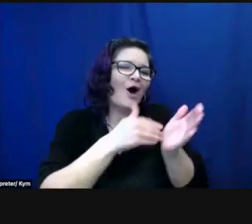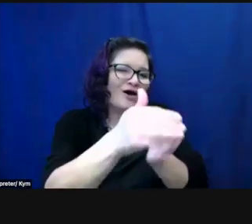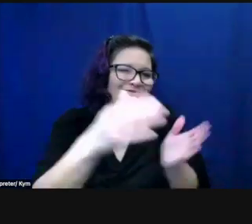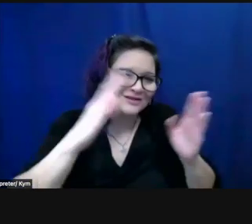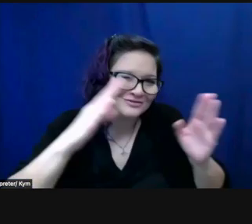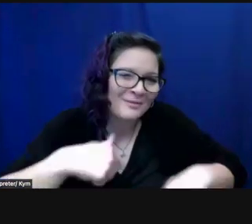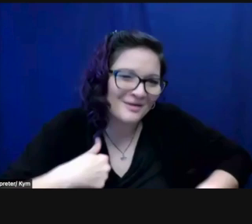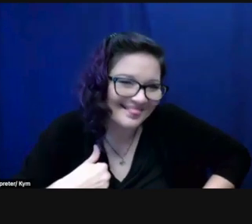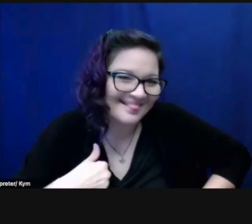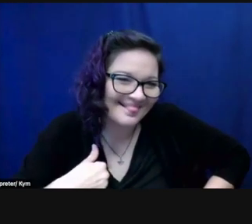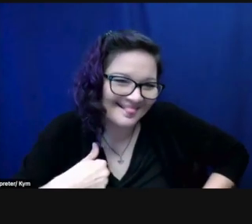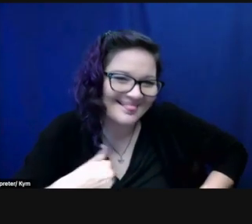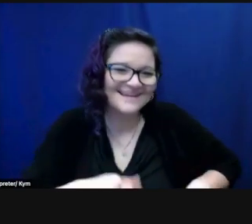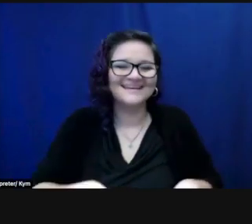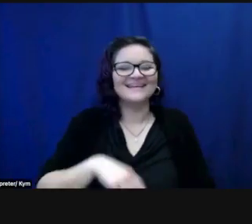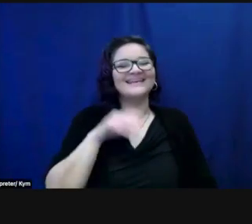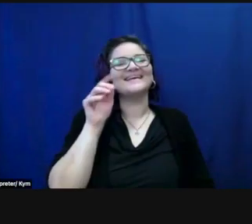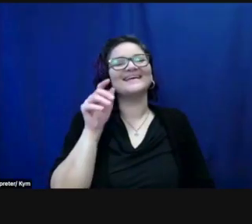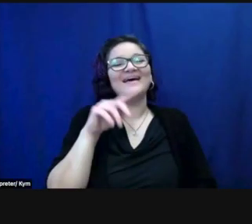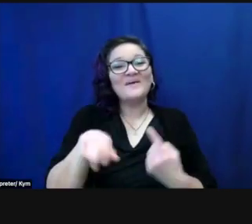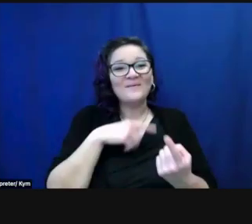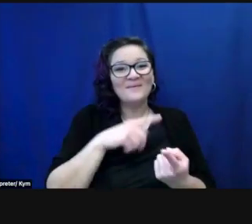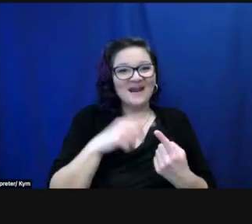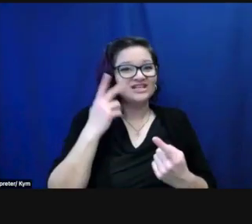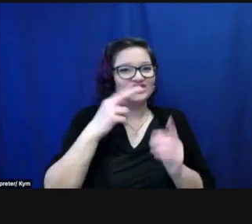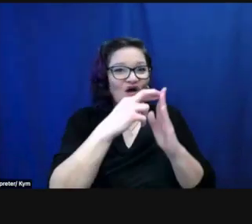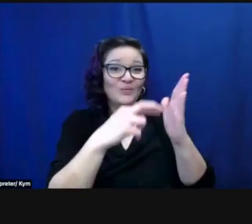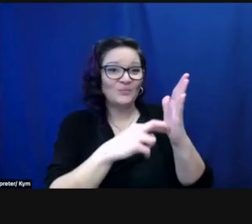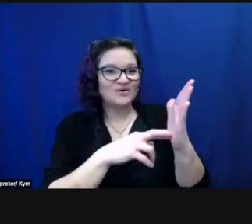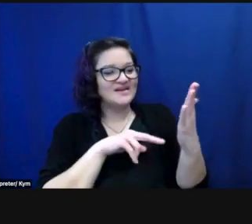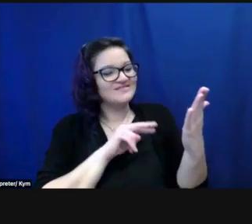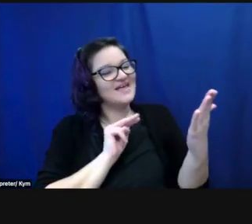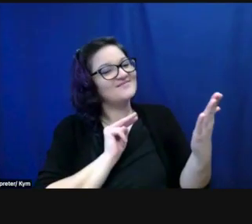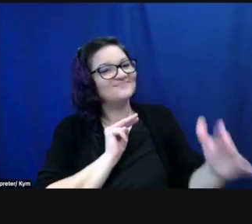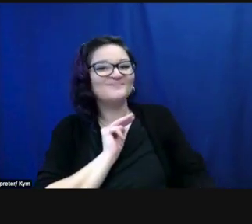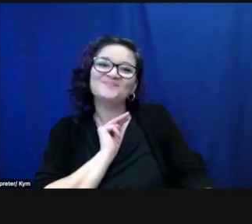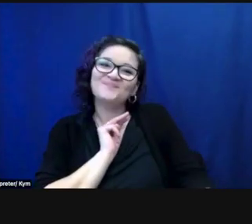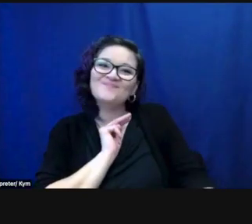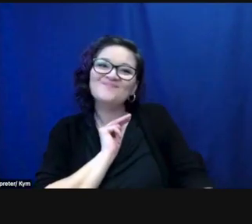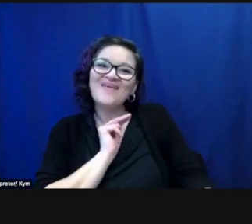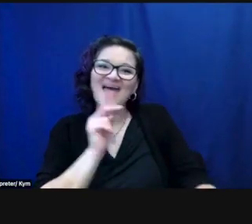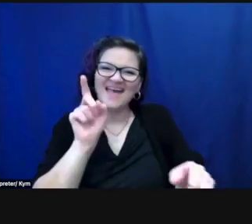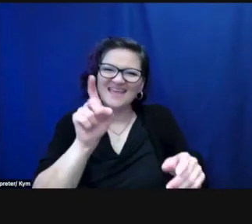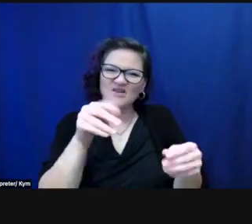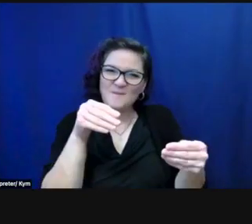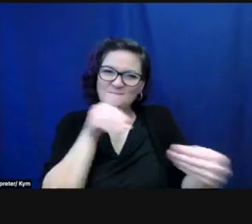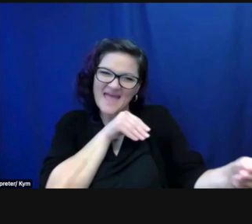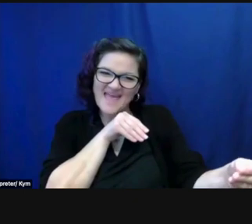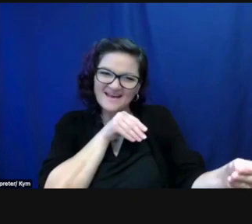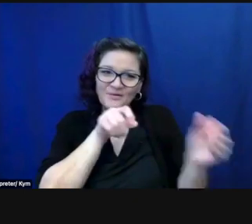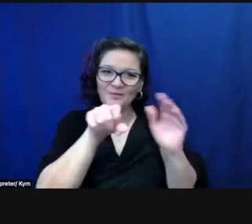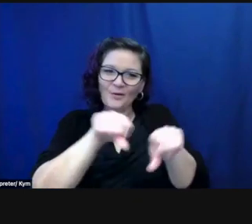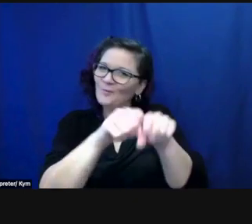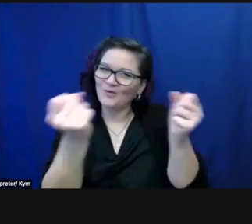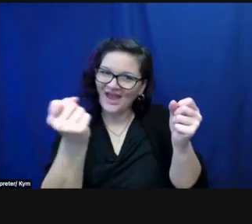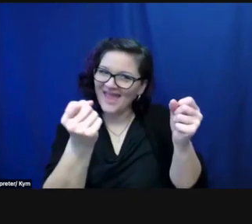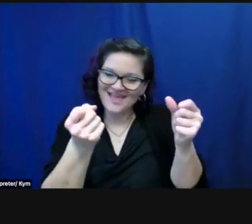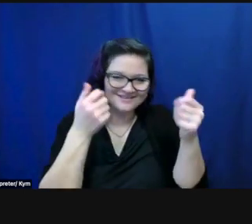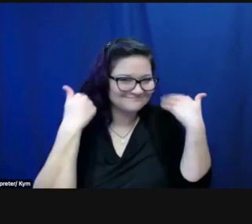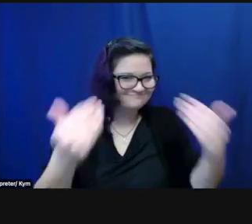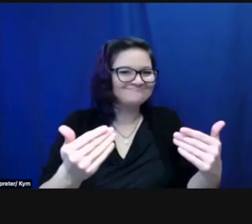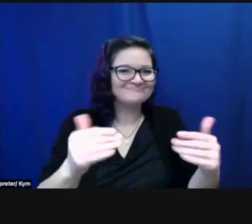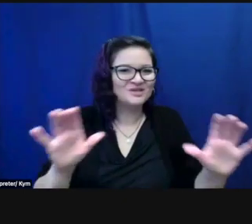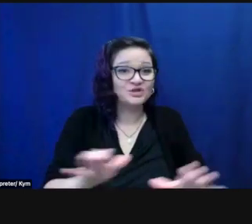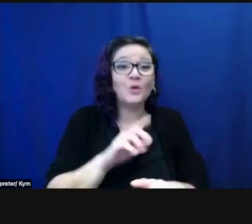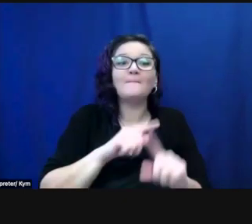my life. when I saw rules, I had to either bend or break them. But the fact that he would get